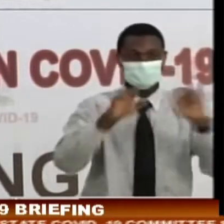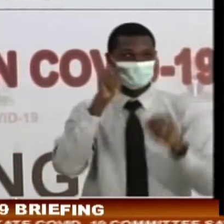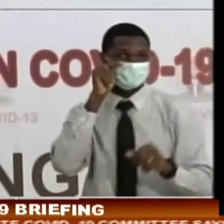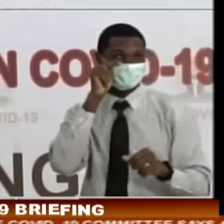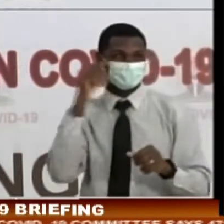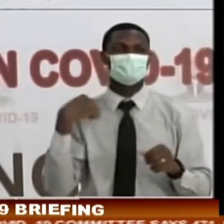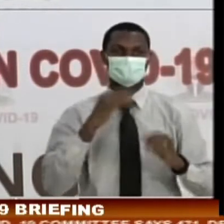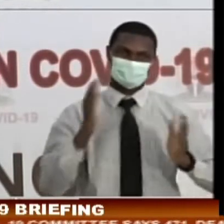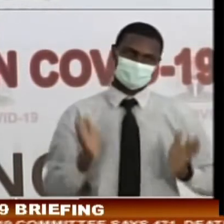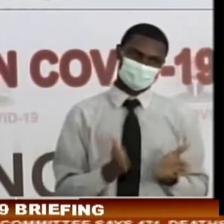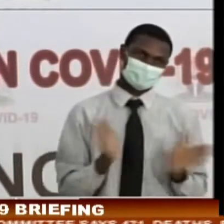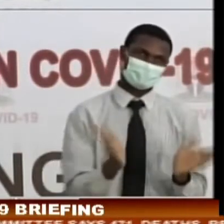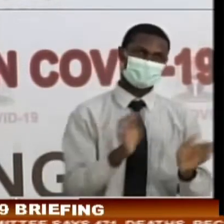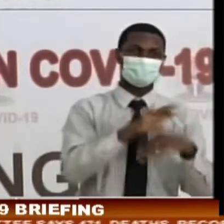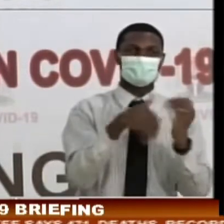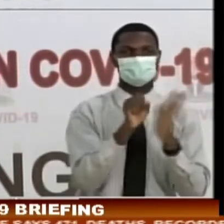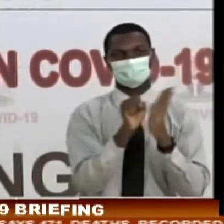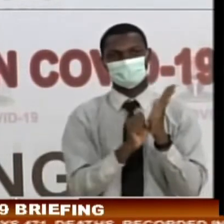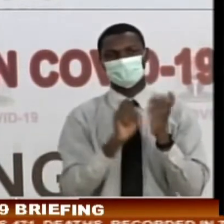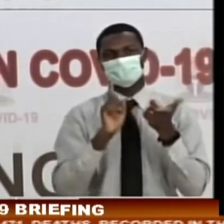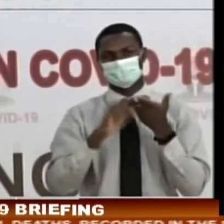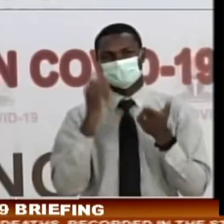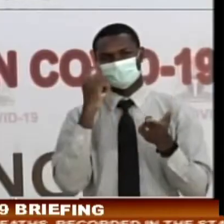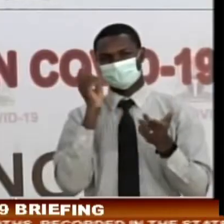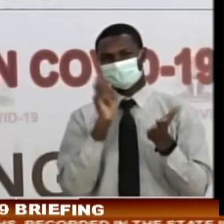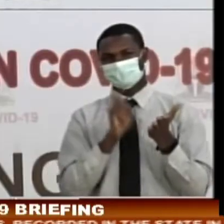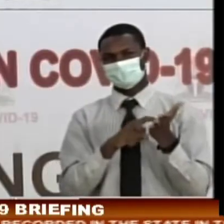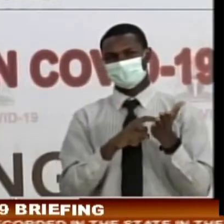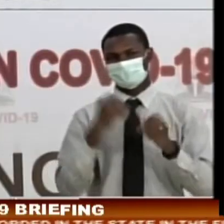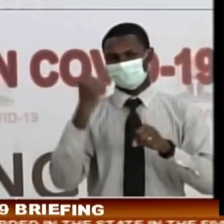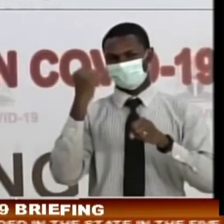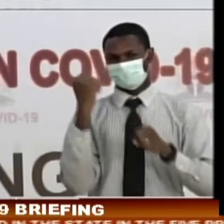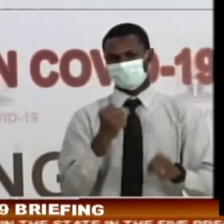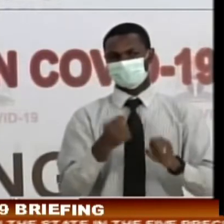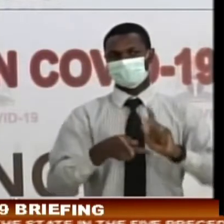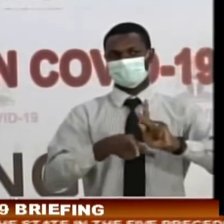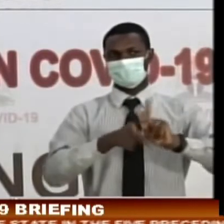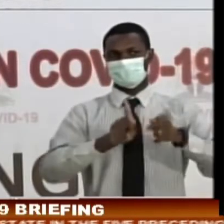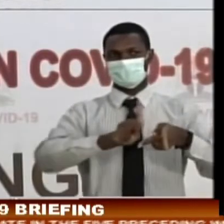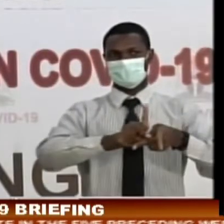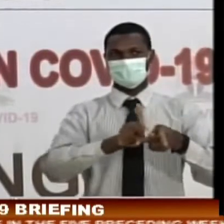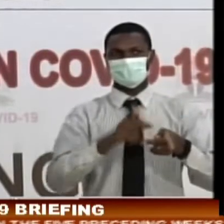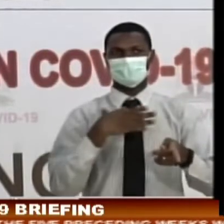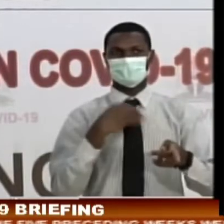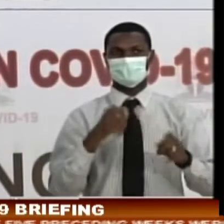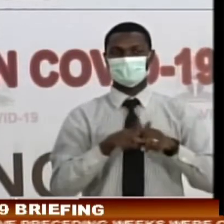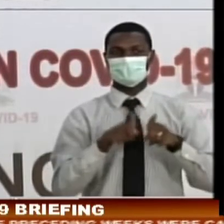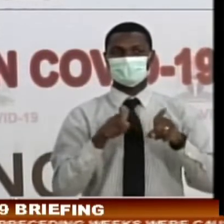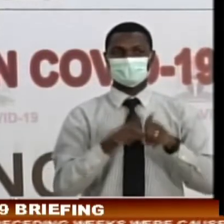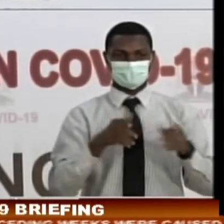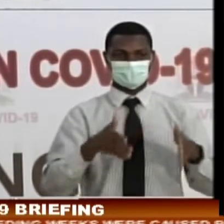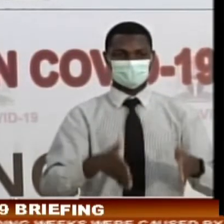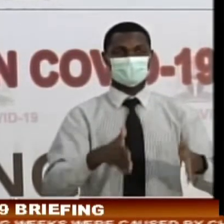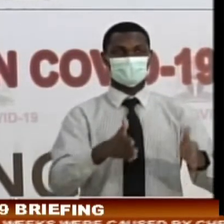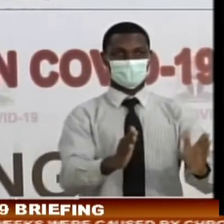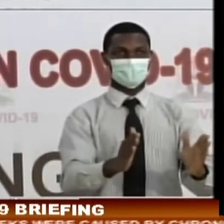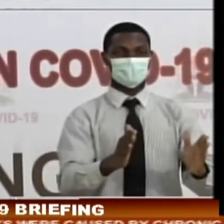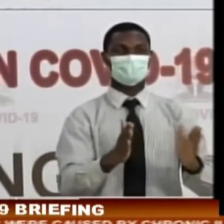states to recognize the essence of a strong partnership and always allow overarching